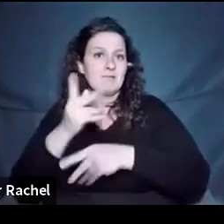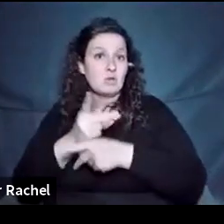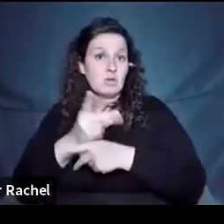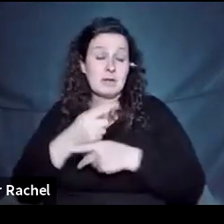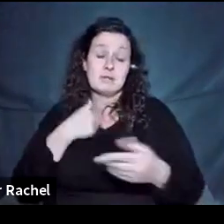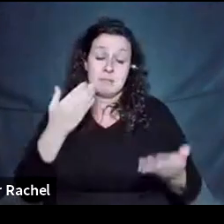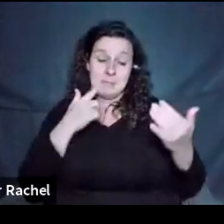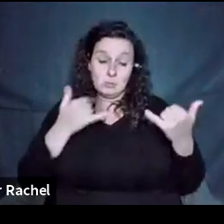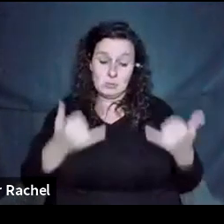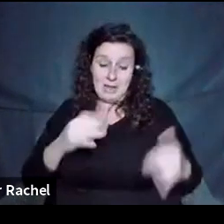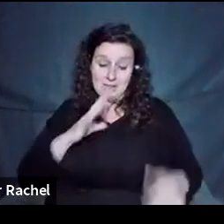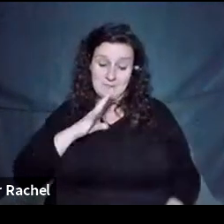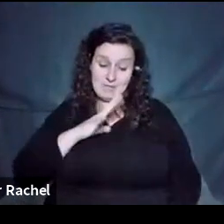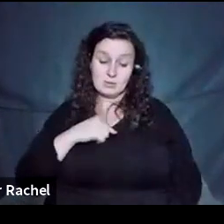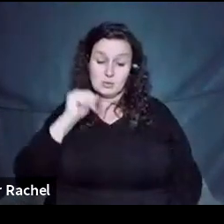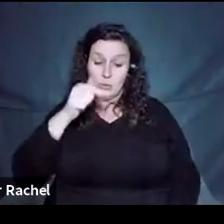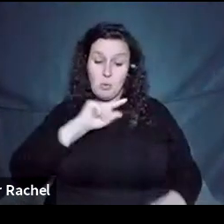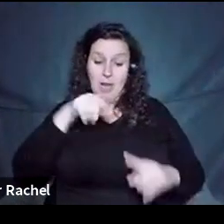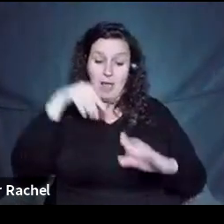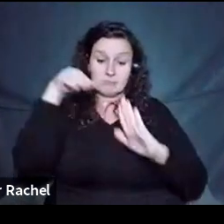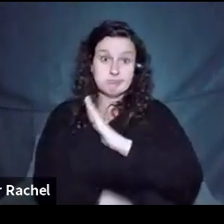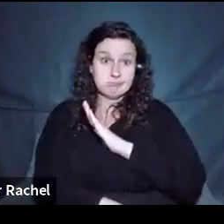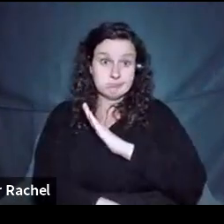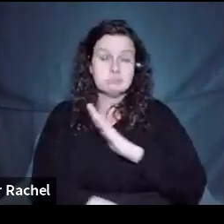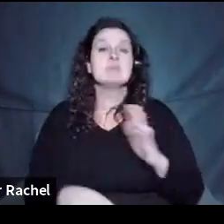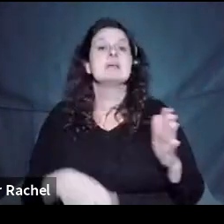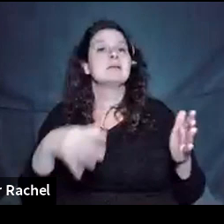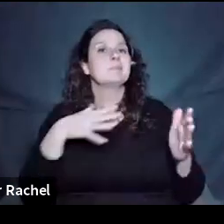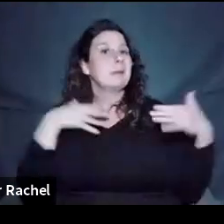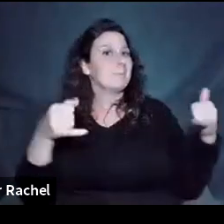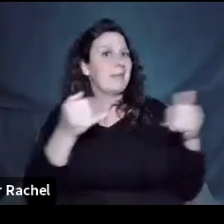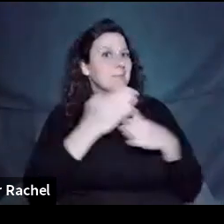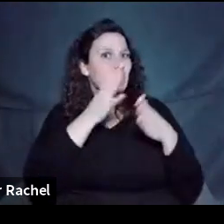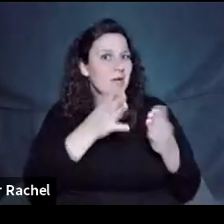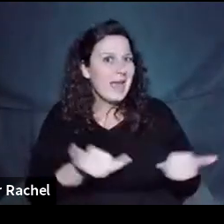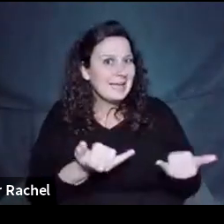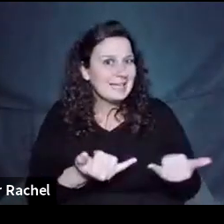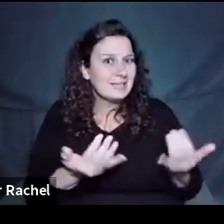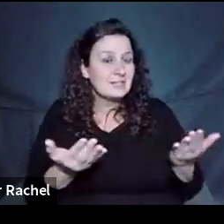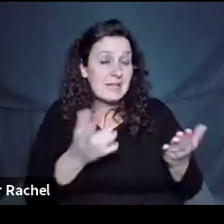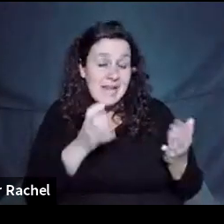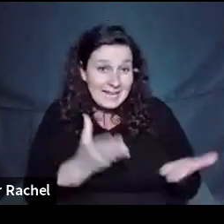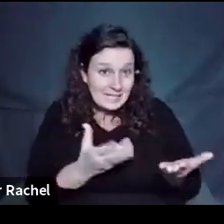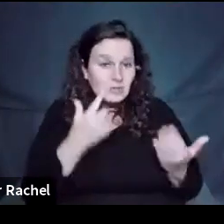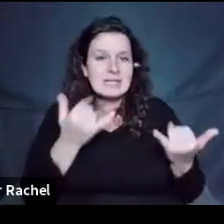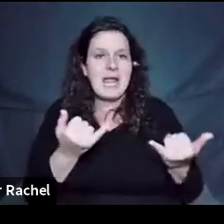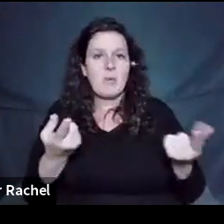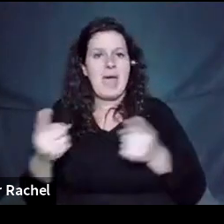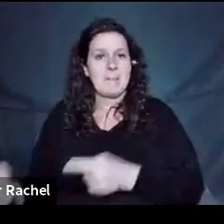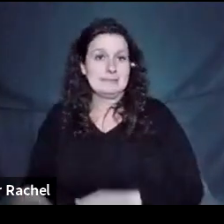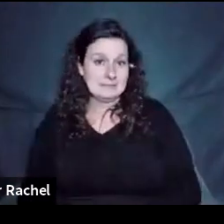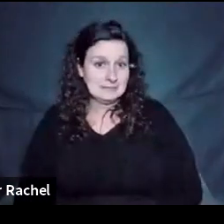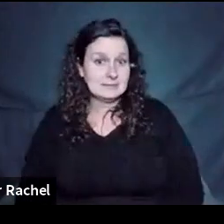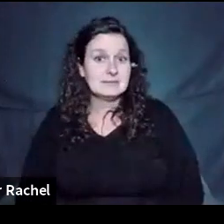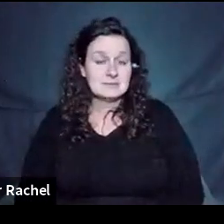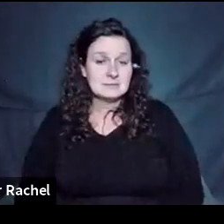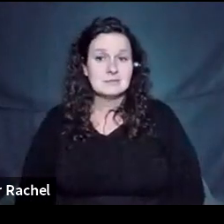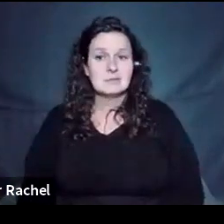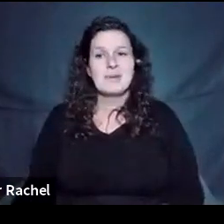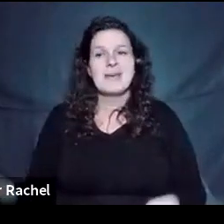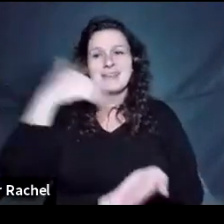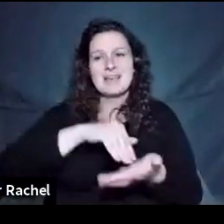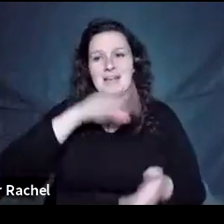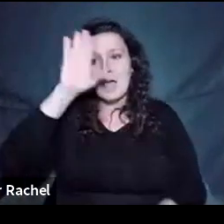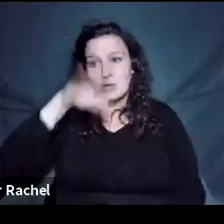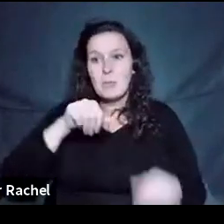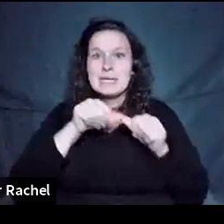but tomorrow when I drop and my play partner isn't here, now what happens? Which is where, again, I know we keep